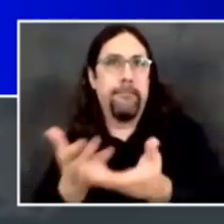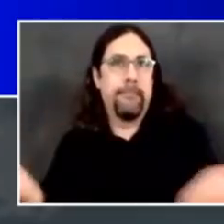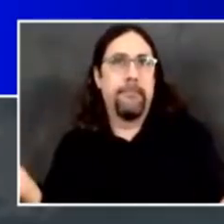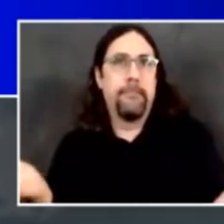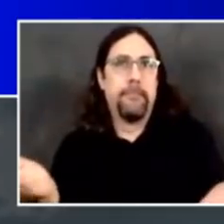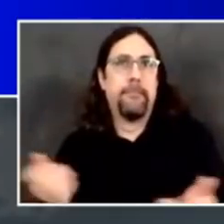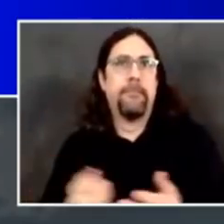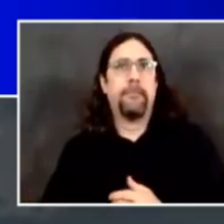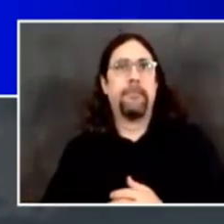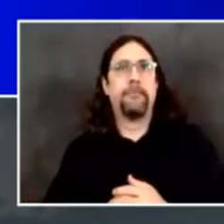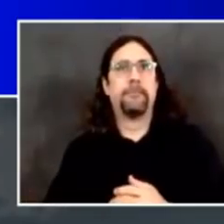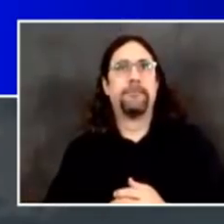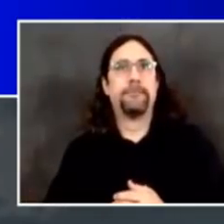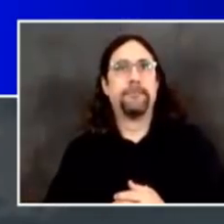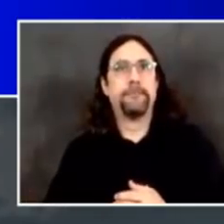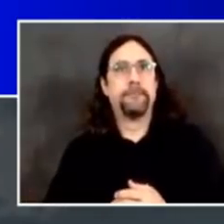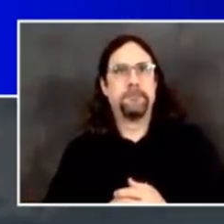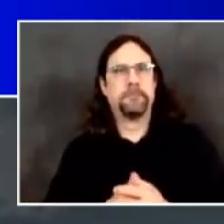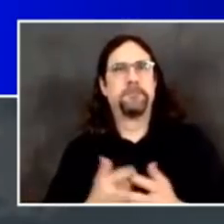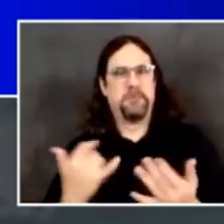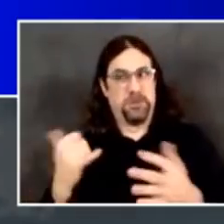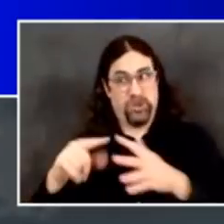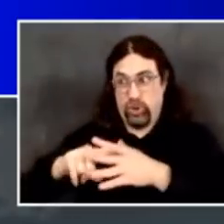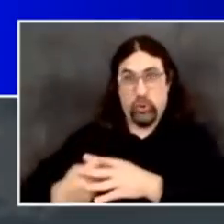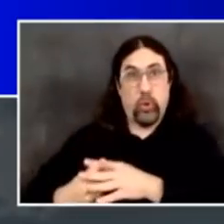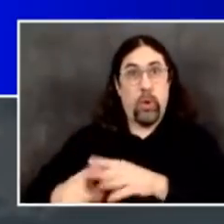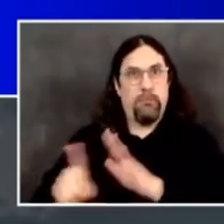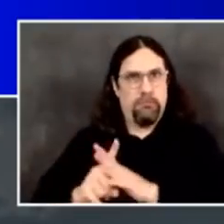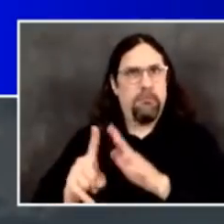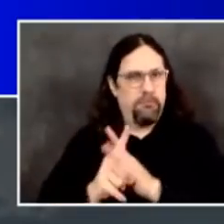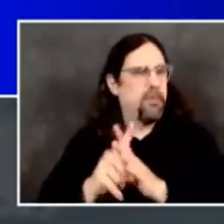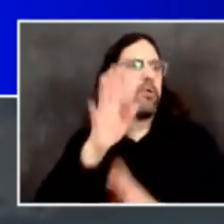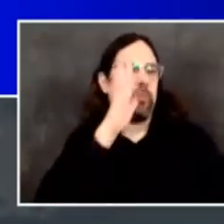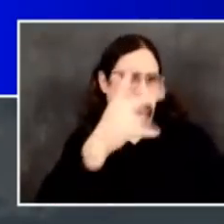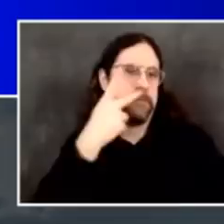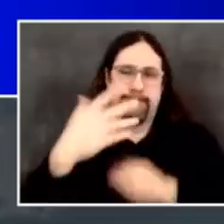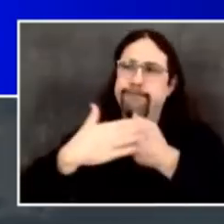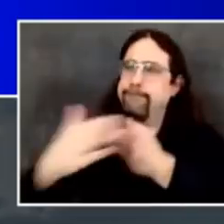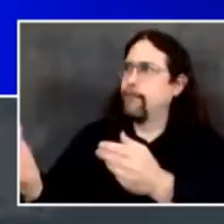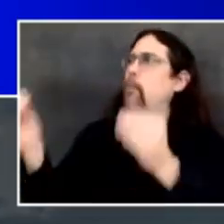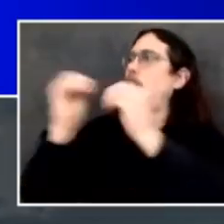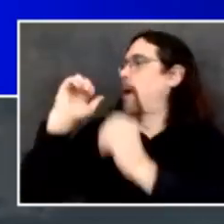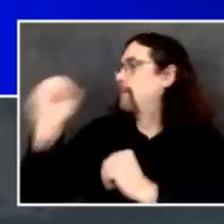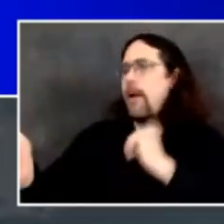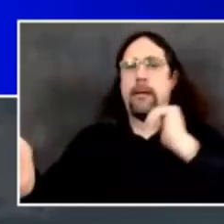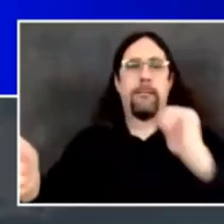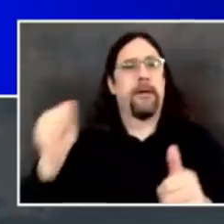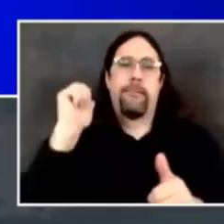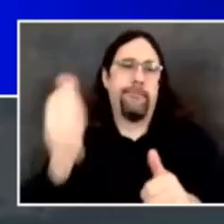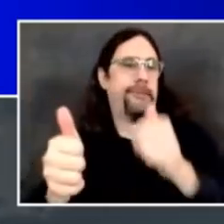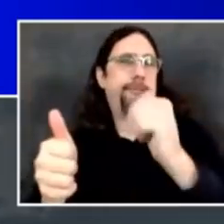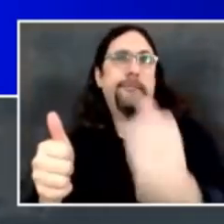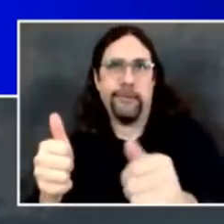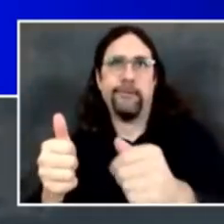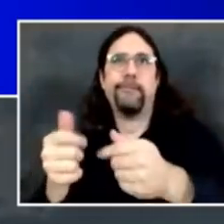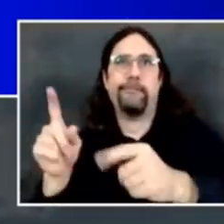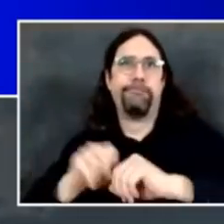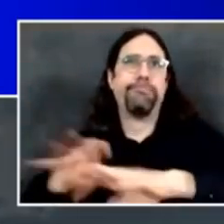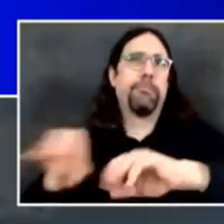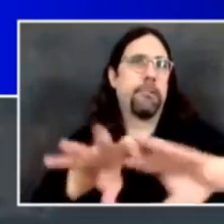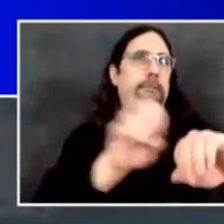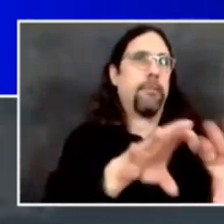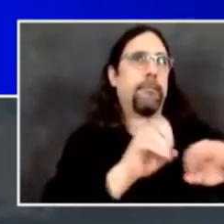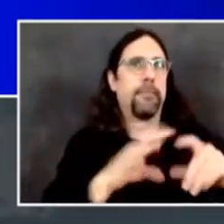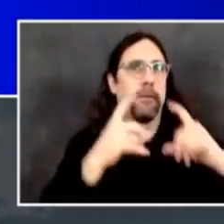to make things easier and easier for New Yorkers who want to follow these rules and want to keep people safe, and that is clearly the vast majority of the people